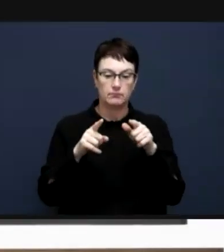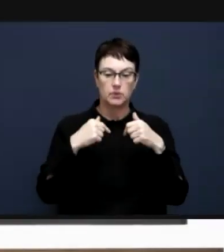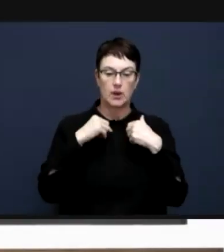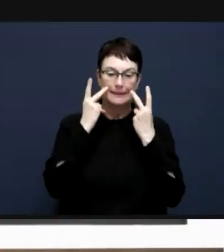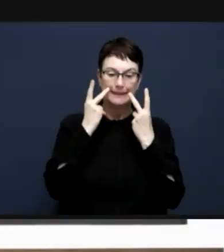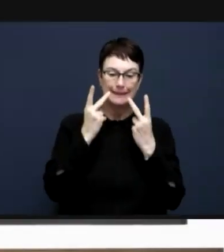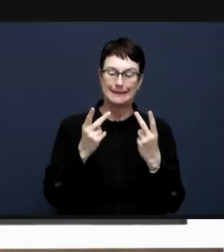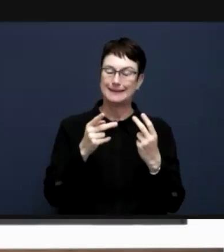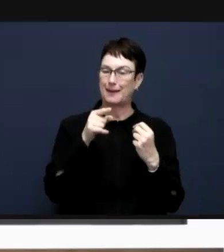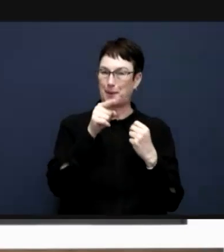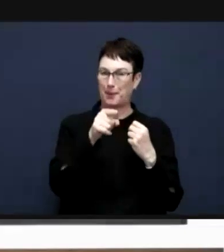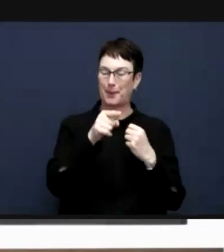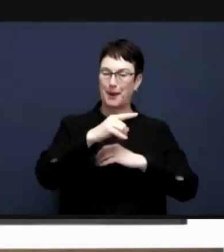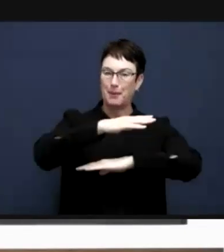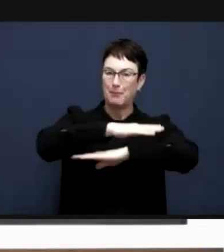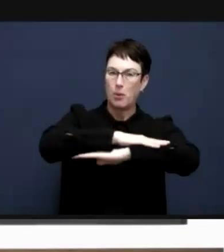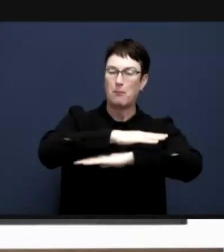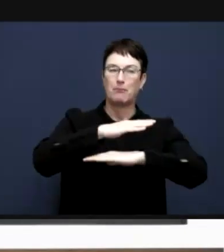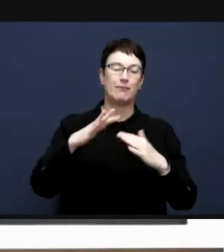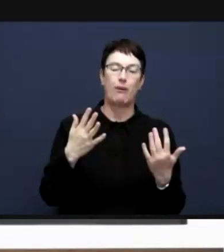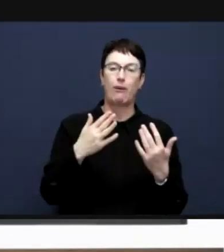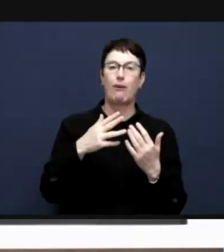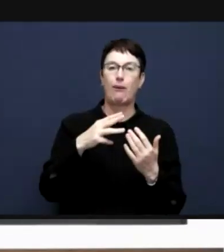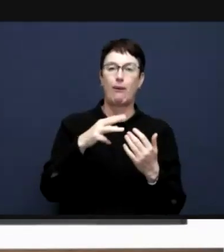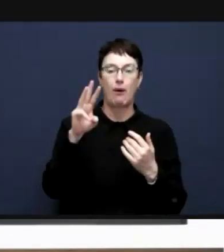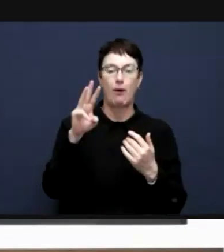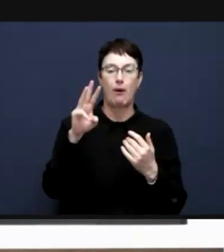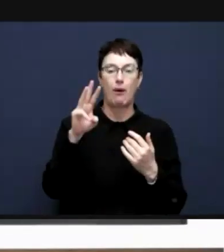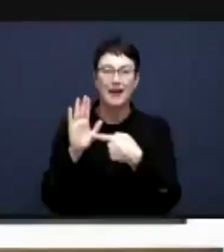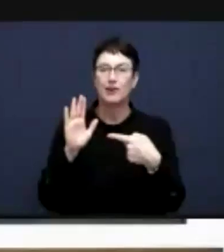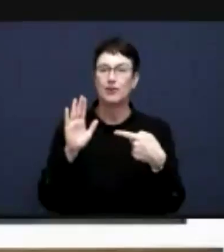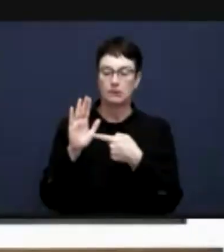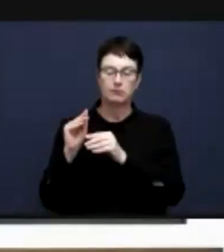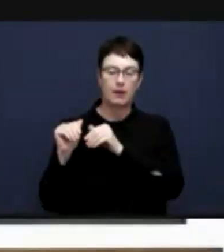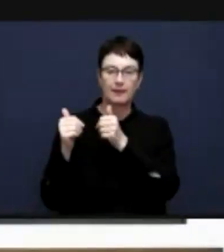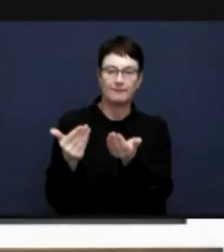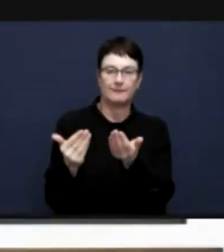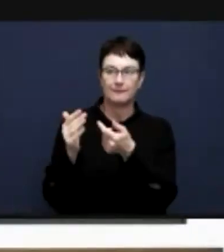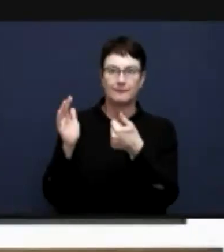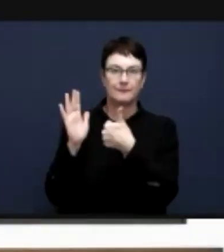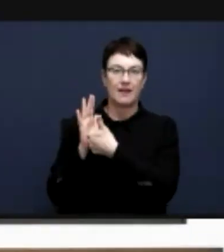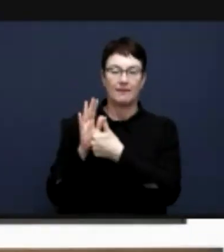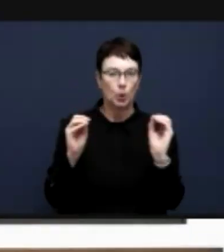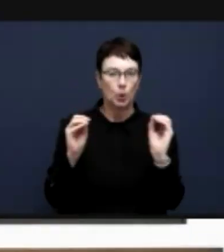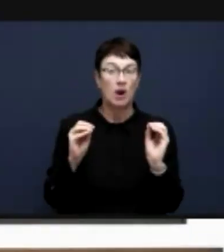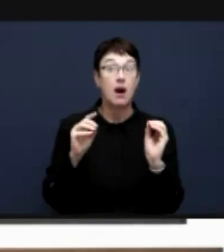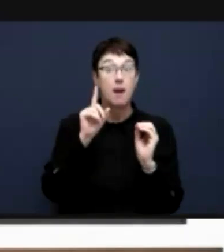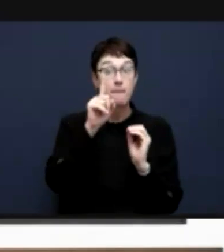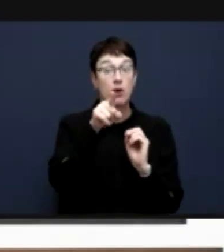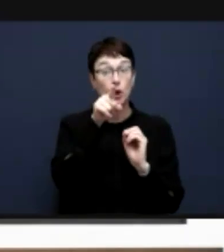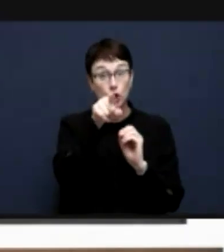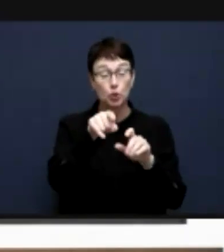web site provides itself. And when needed, we'd also need a provision of